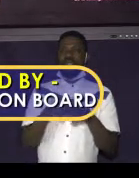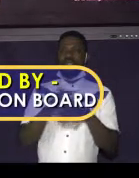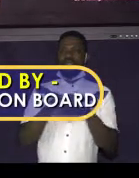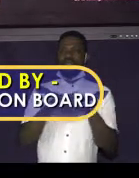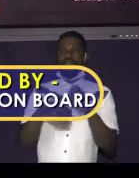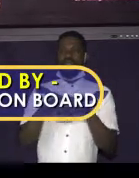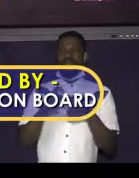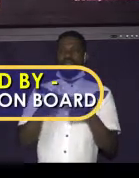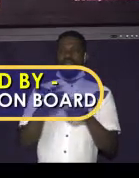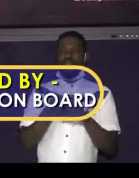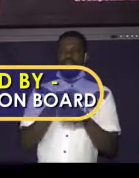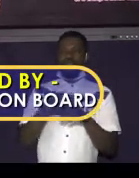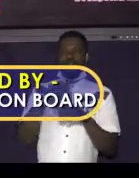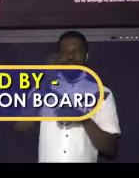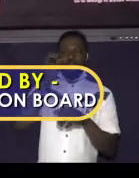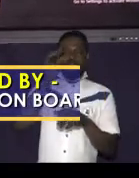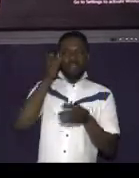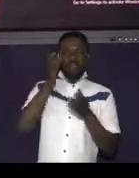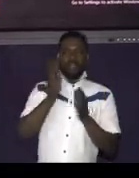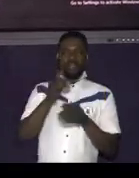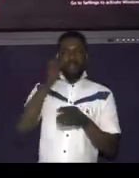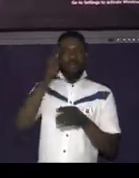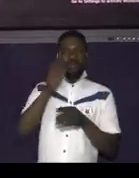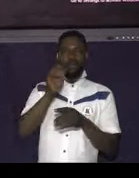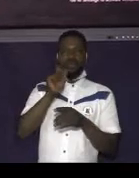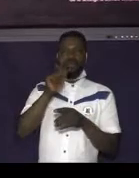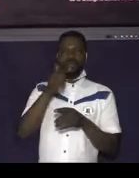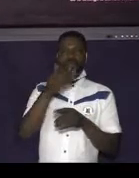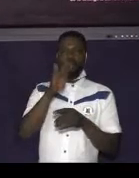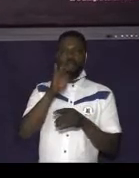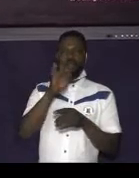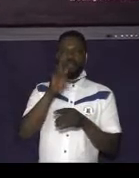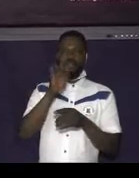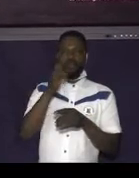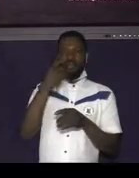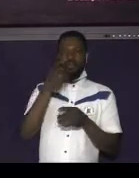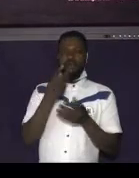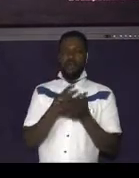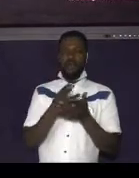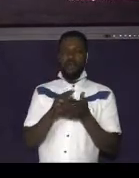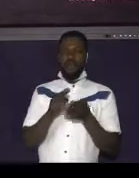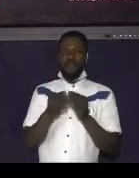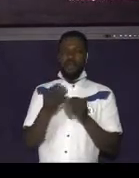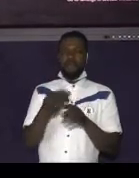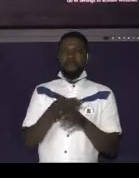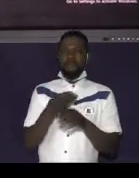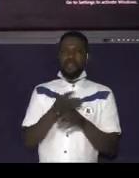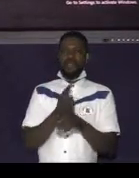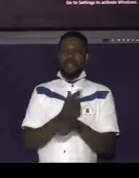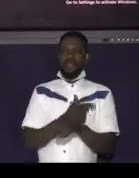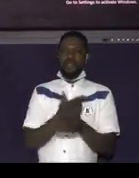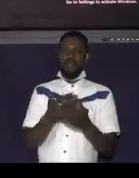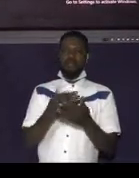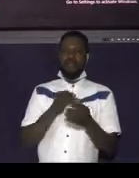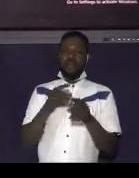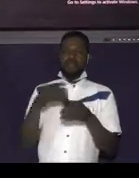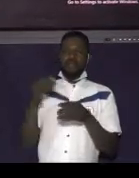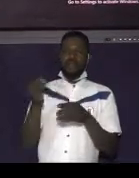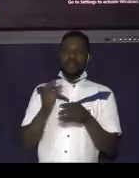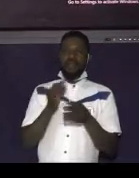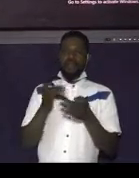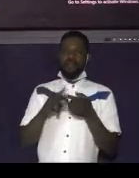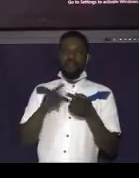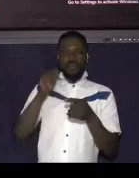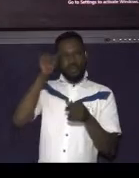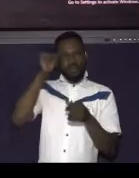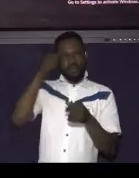to the mathematician, Uncle Agbaje, for a well-packaged mathematics lesson. But before I go, I want to remind you